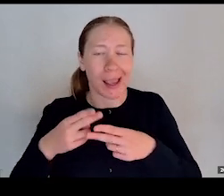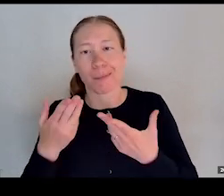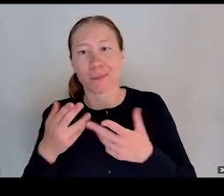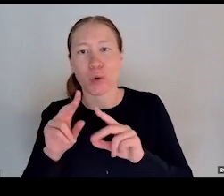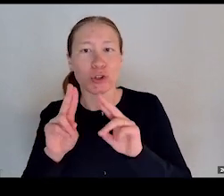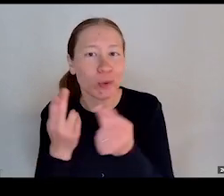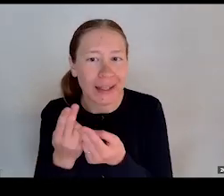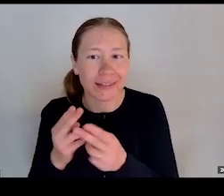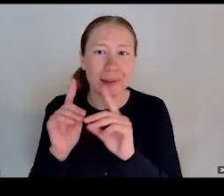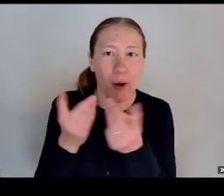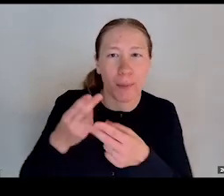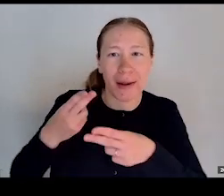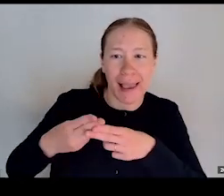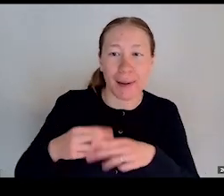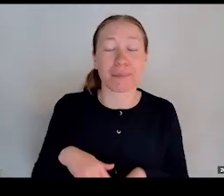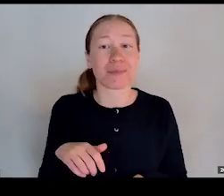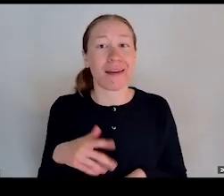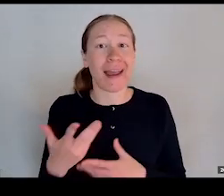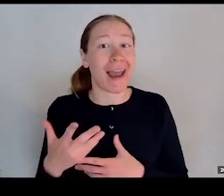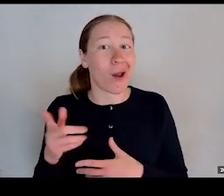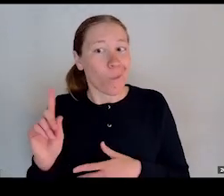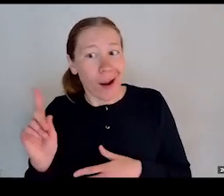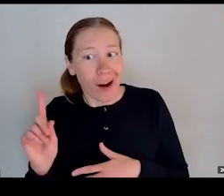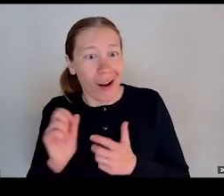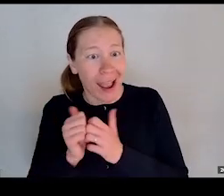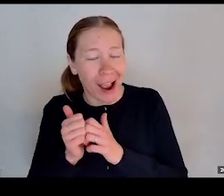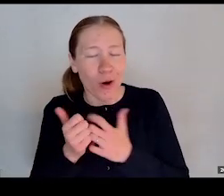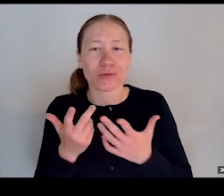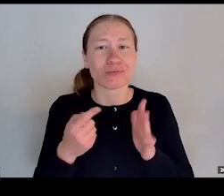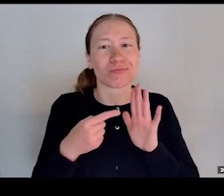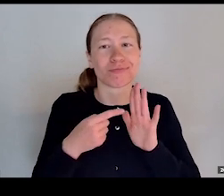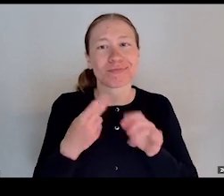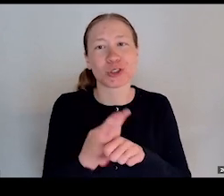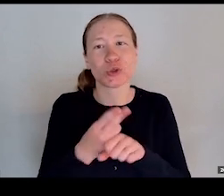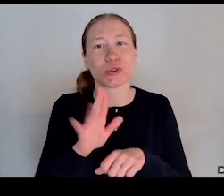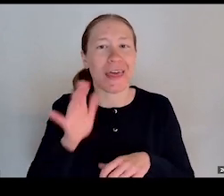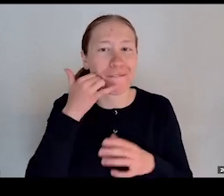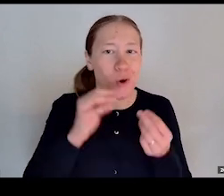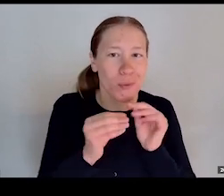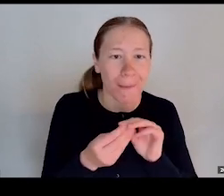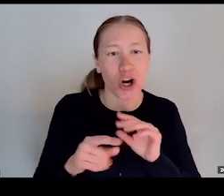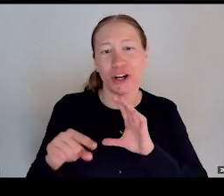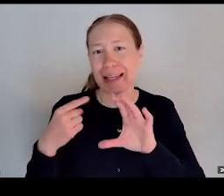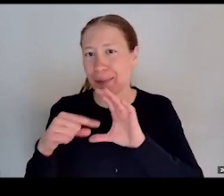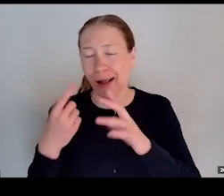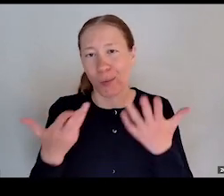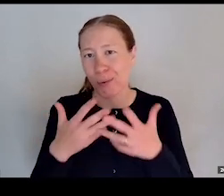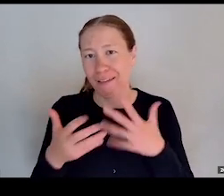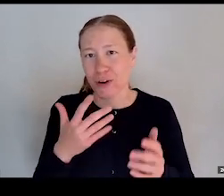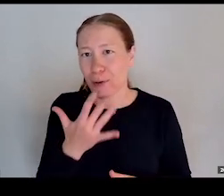in, and then including their phone number or email, whatever their preferred communication